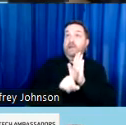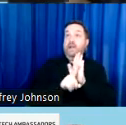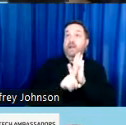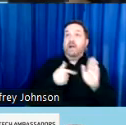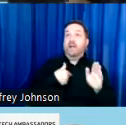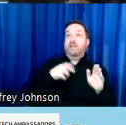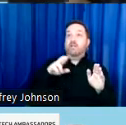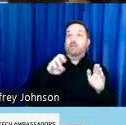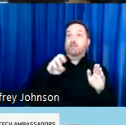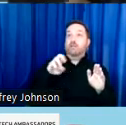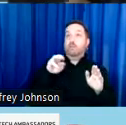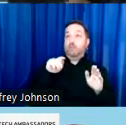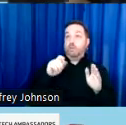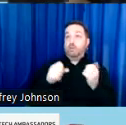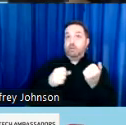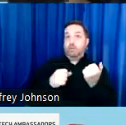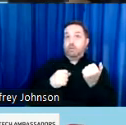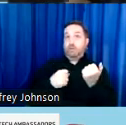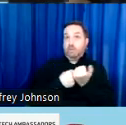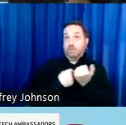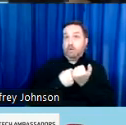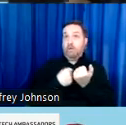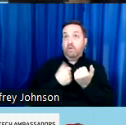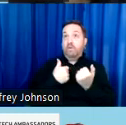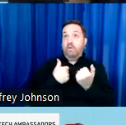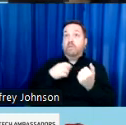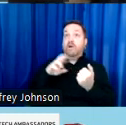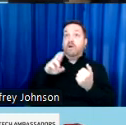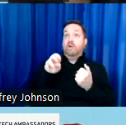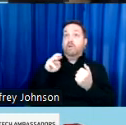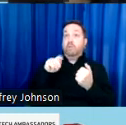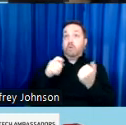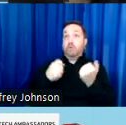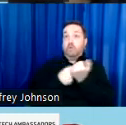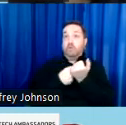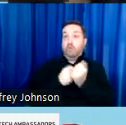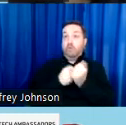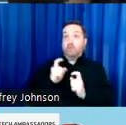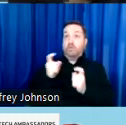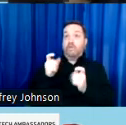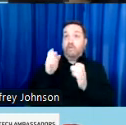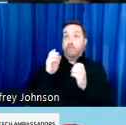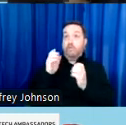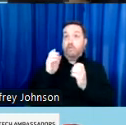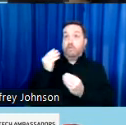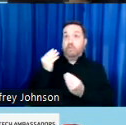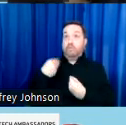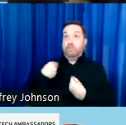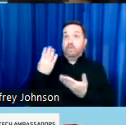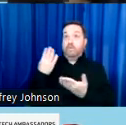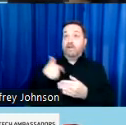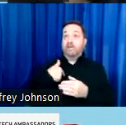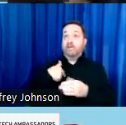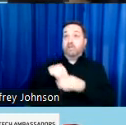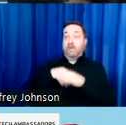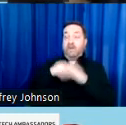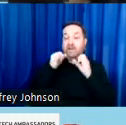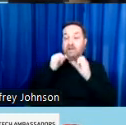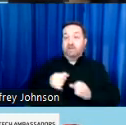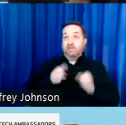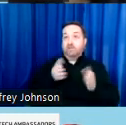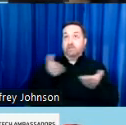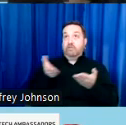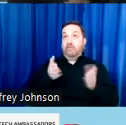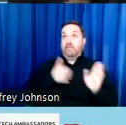So with my remote support provider, with my individual service plans and stuff,